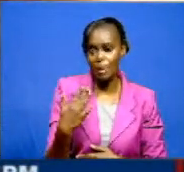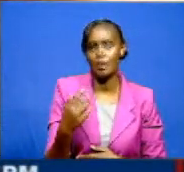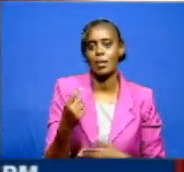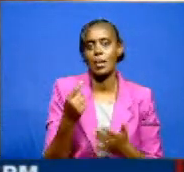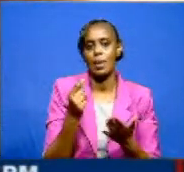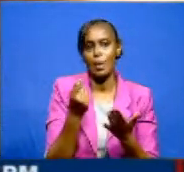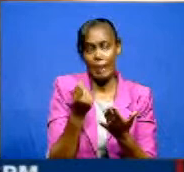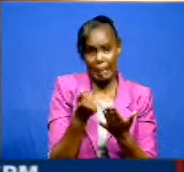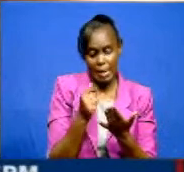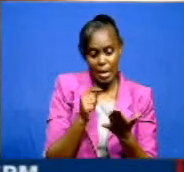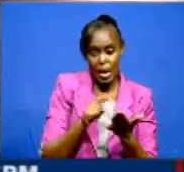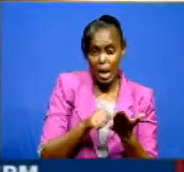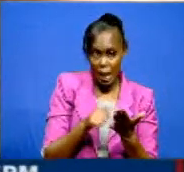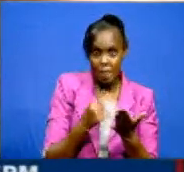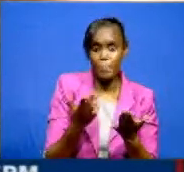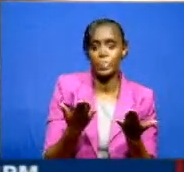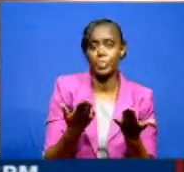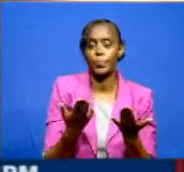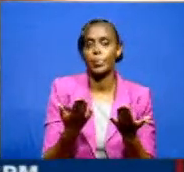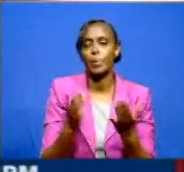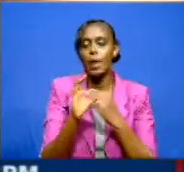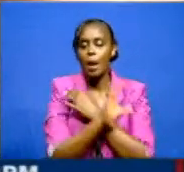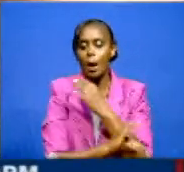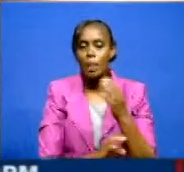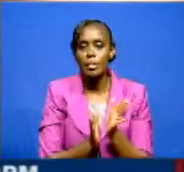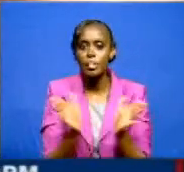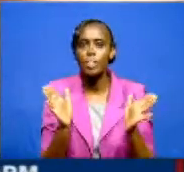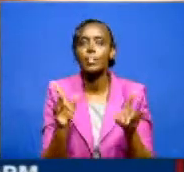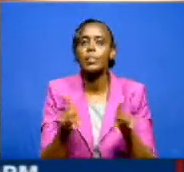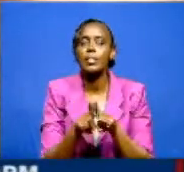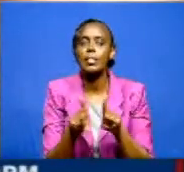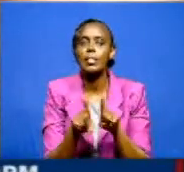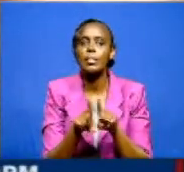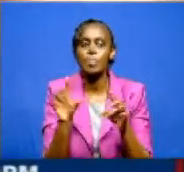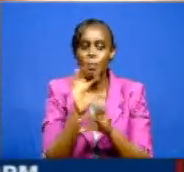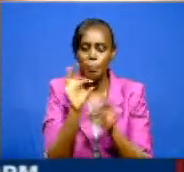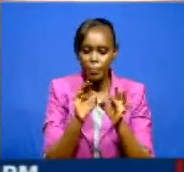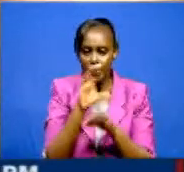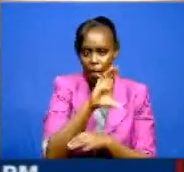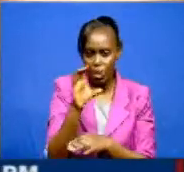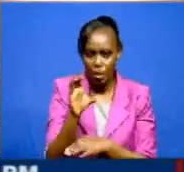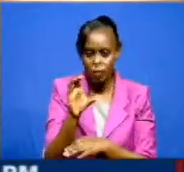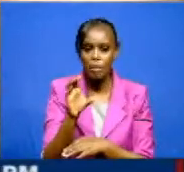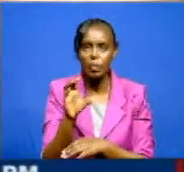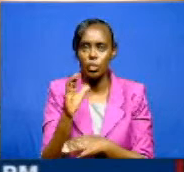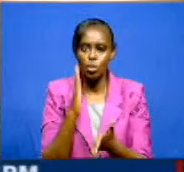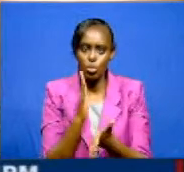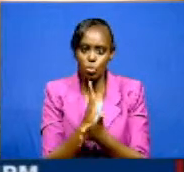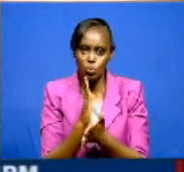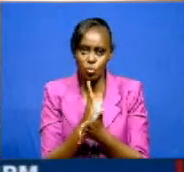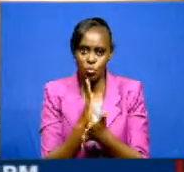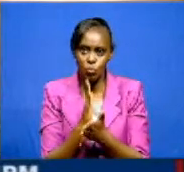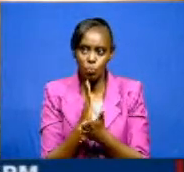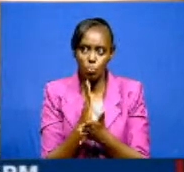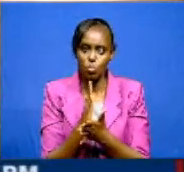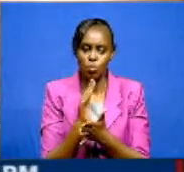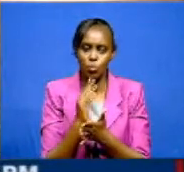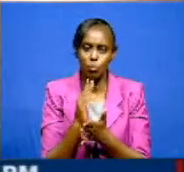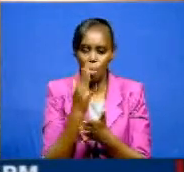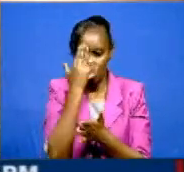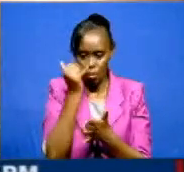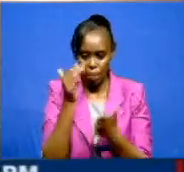not just to the country generally, but even to his own specific county. And indeed, that is why we're in this